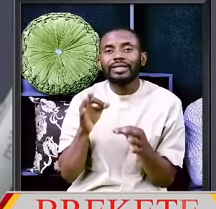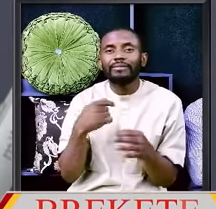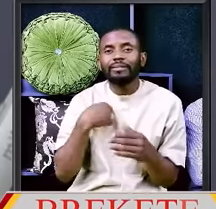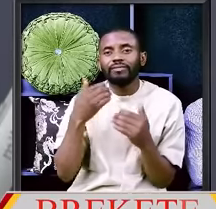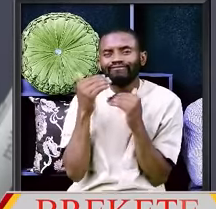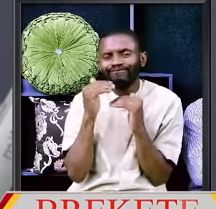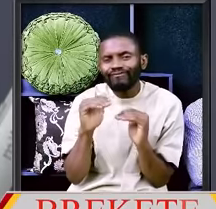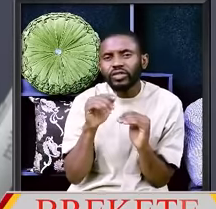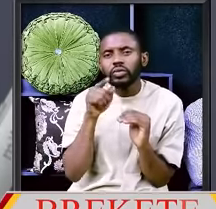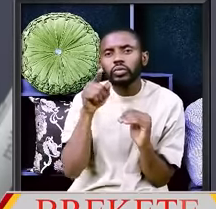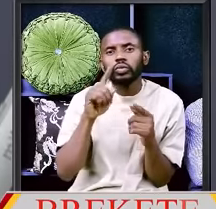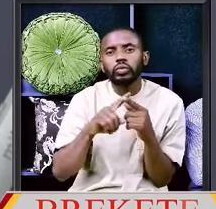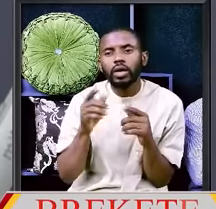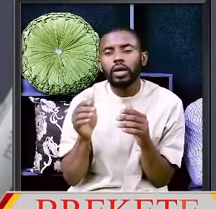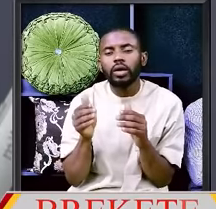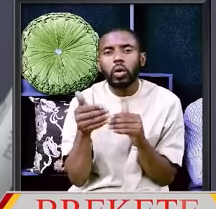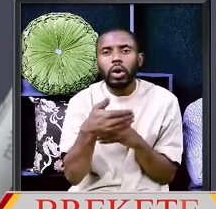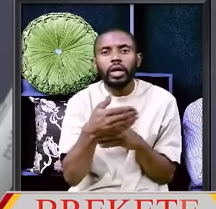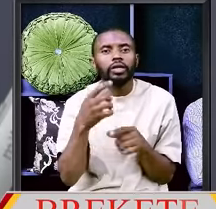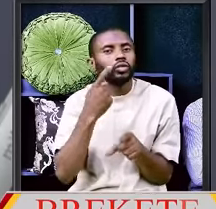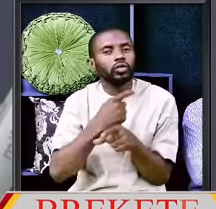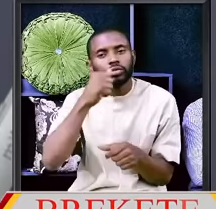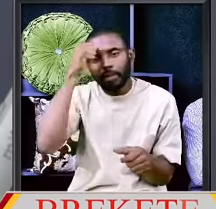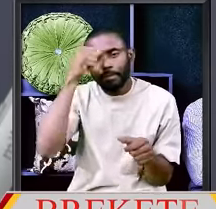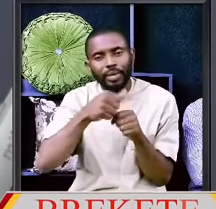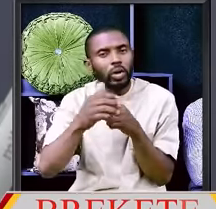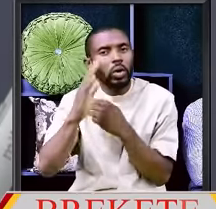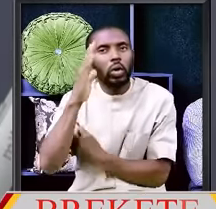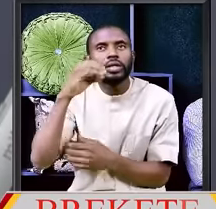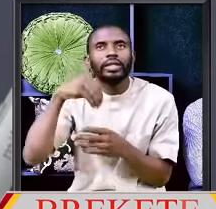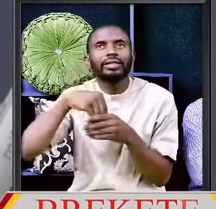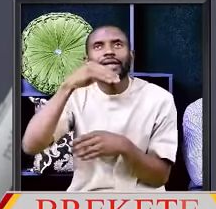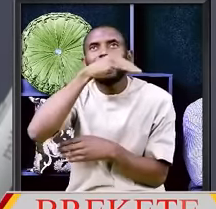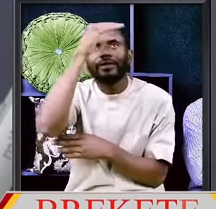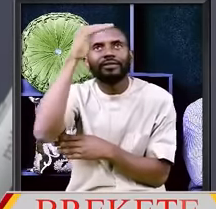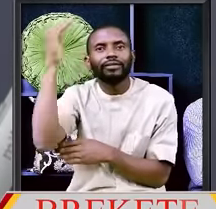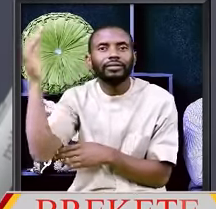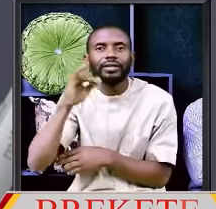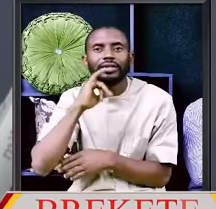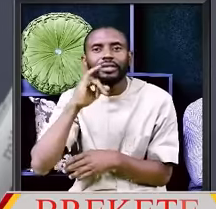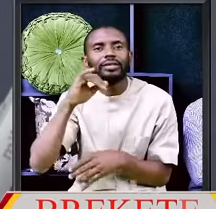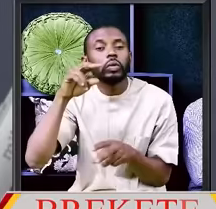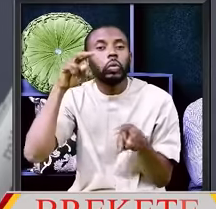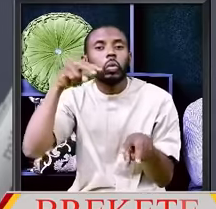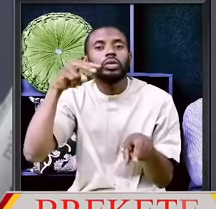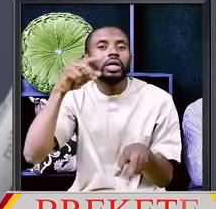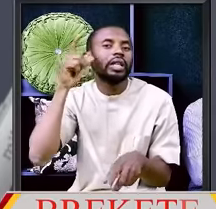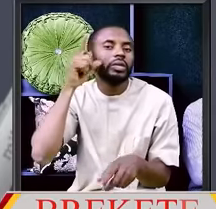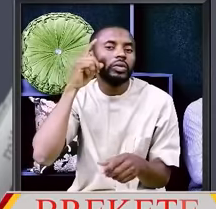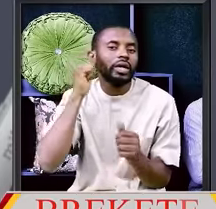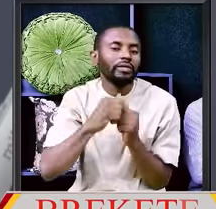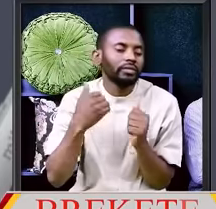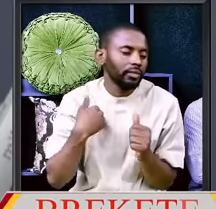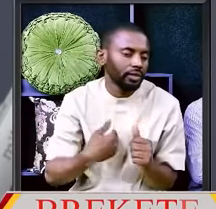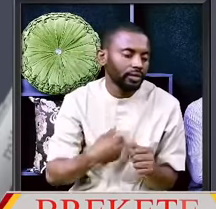But please remember, God in heaven is watching and listening to all of us. Yes, and